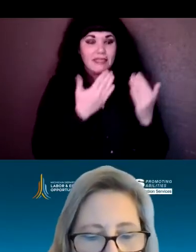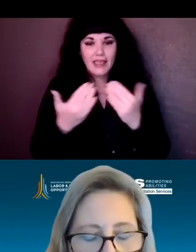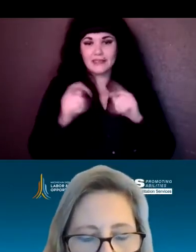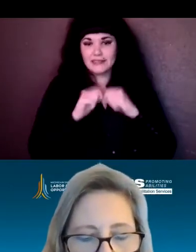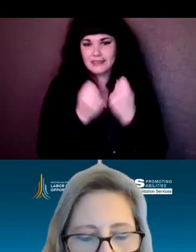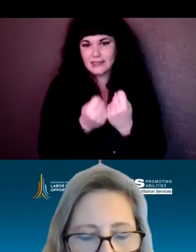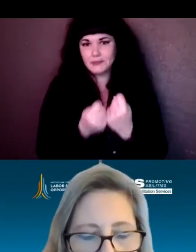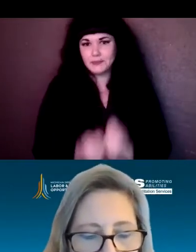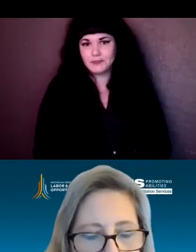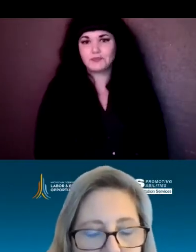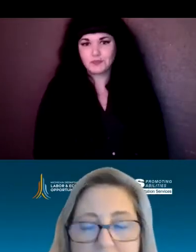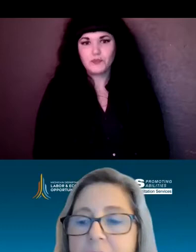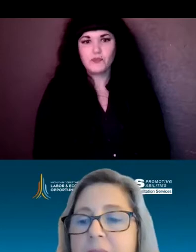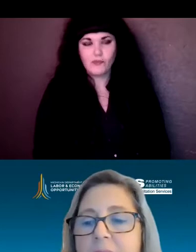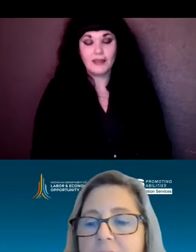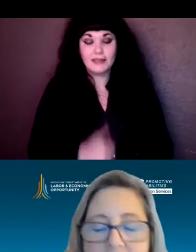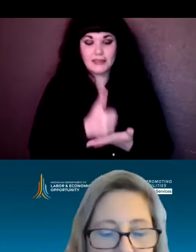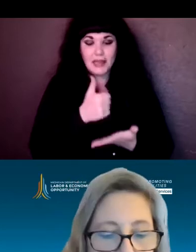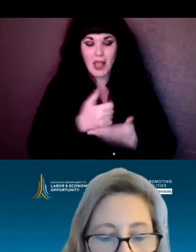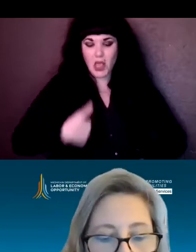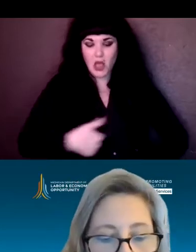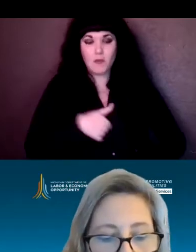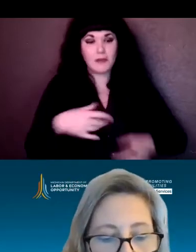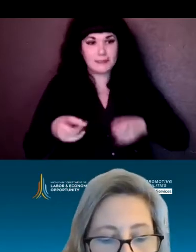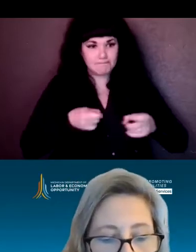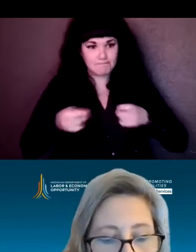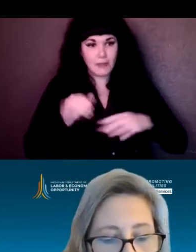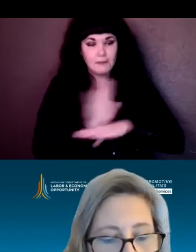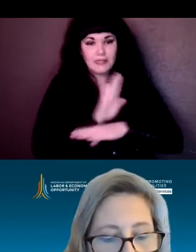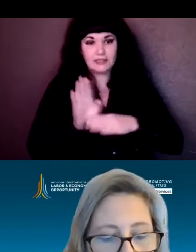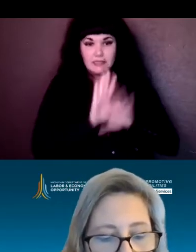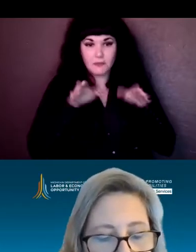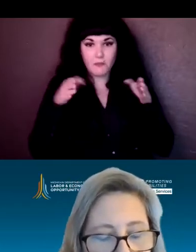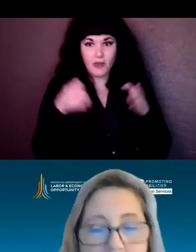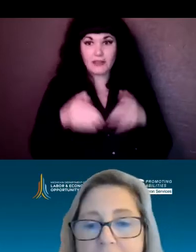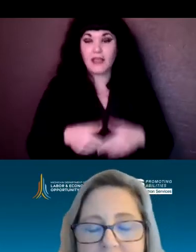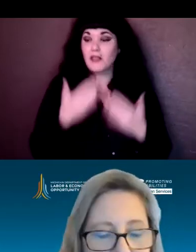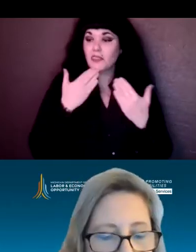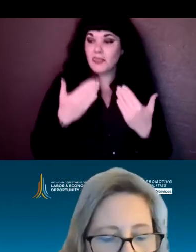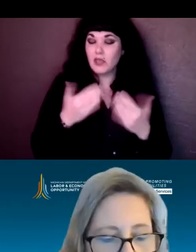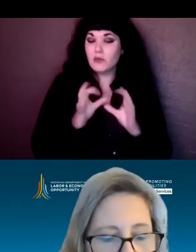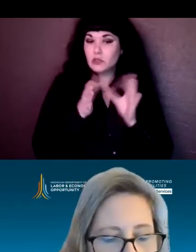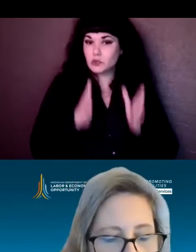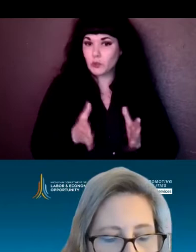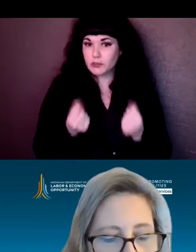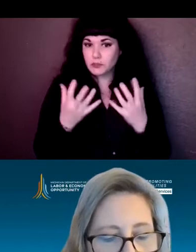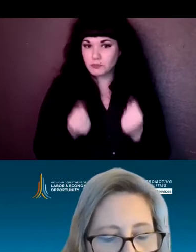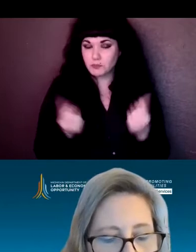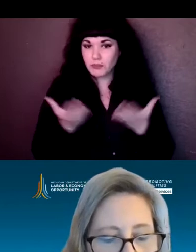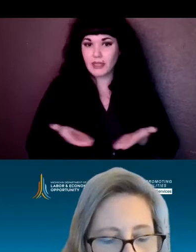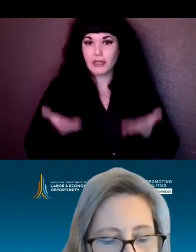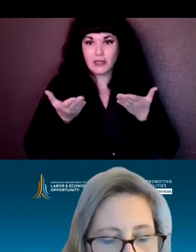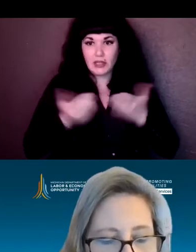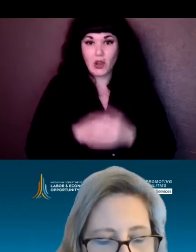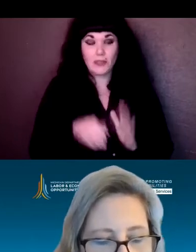this business spotlight. Thank the interpreters who are here, the behind the scenes team,